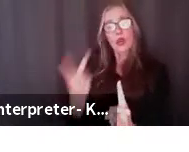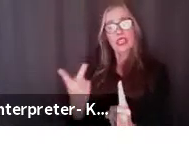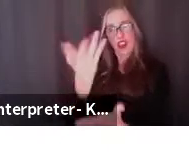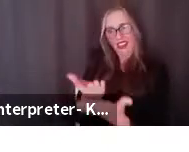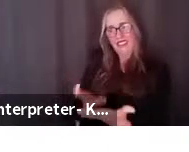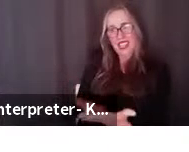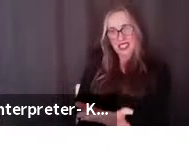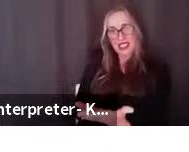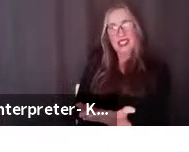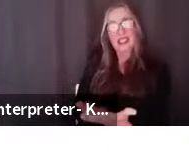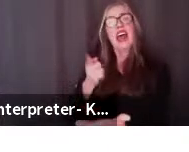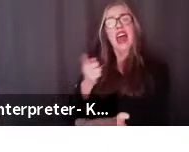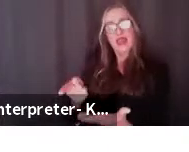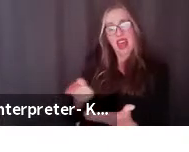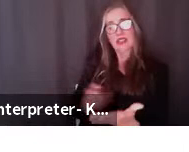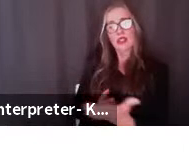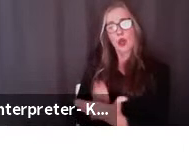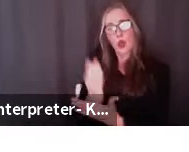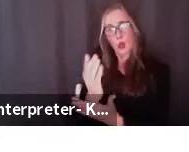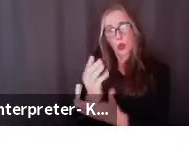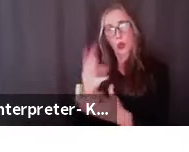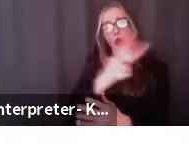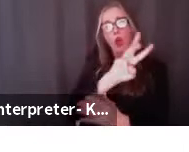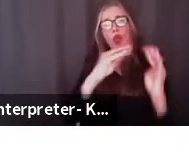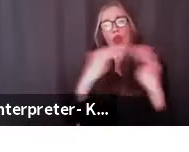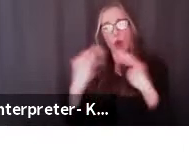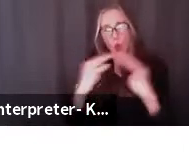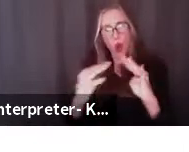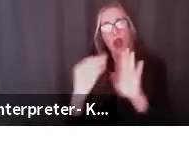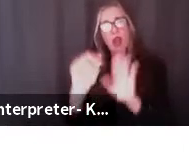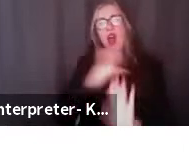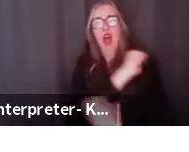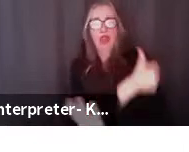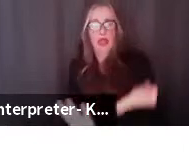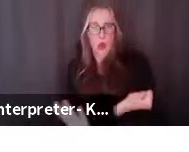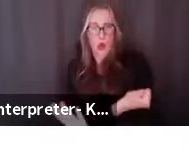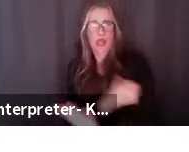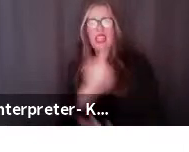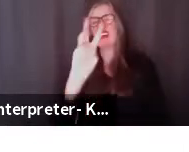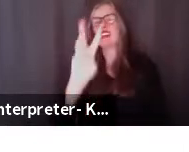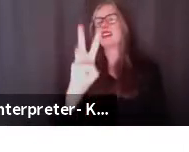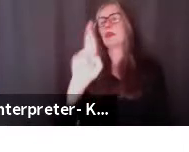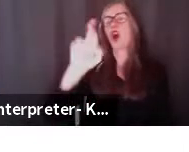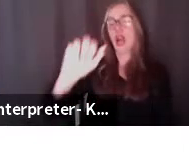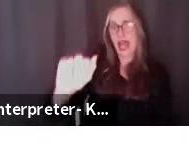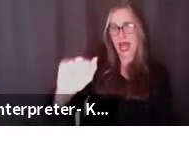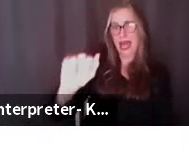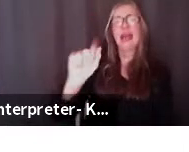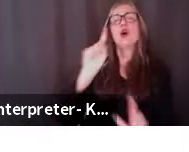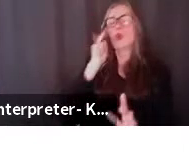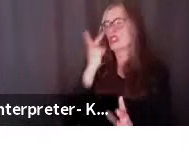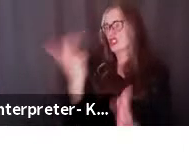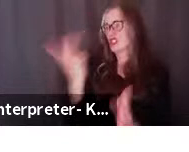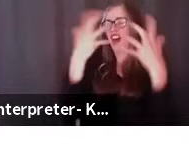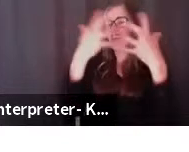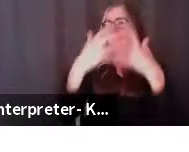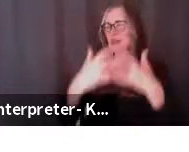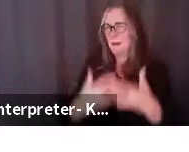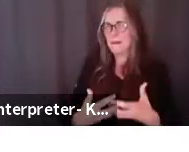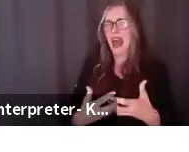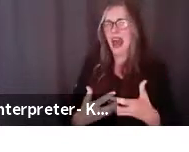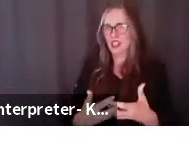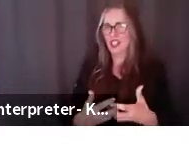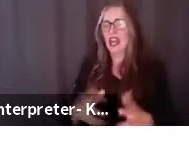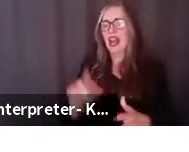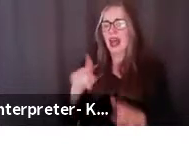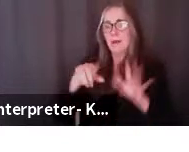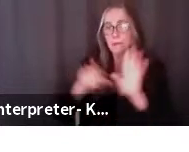available war relocation sorority records a quantitative report published by the wra in 1946 which